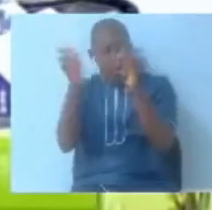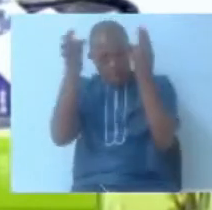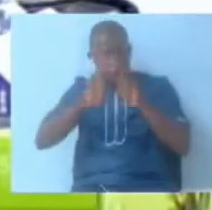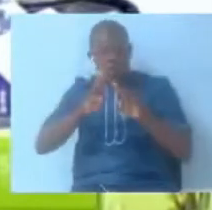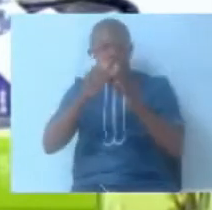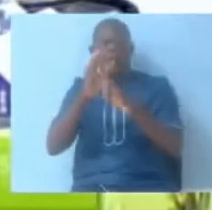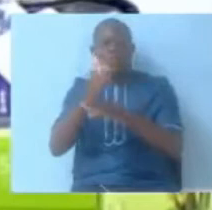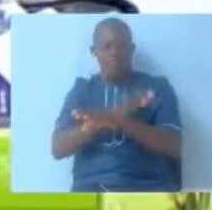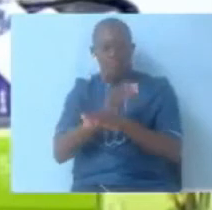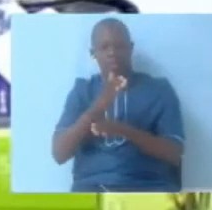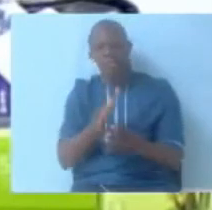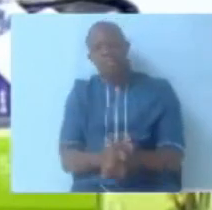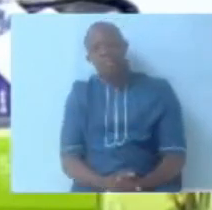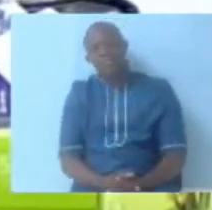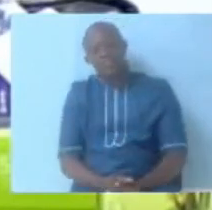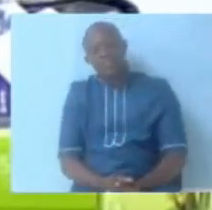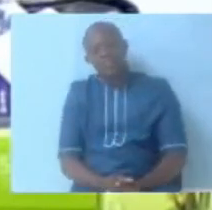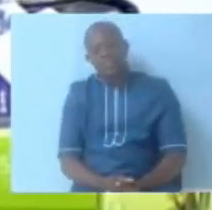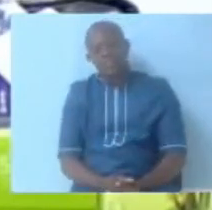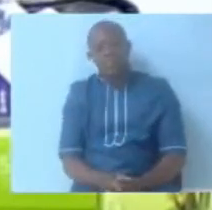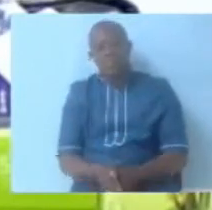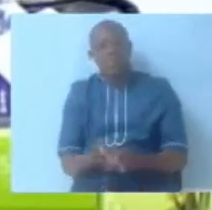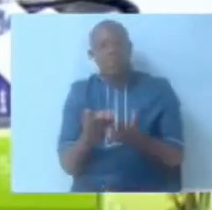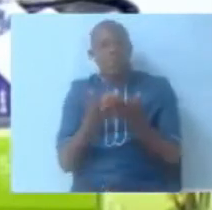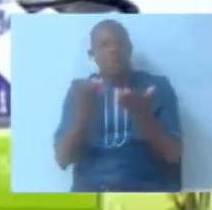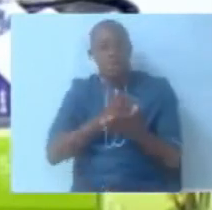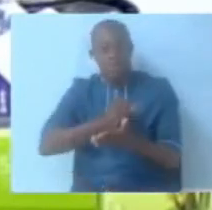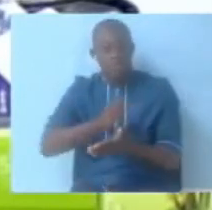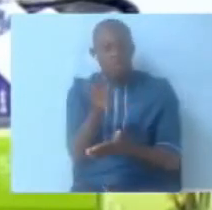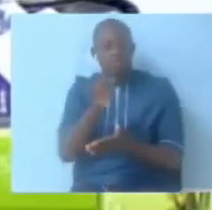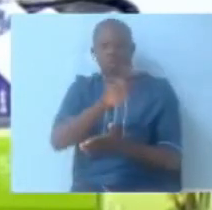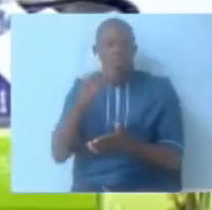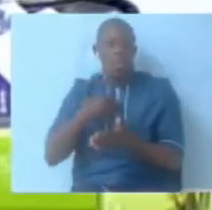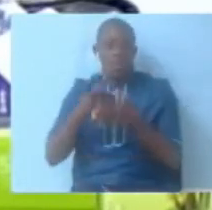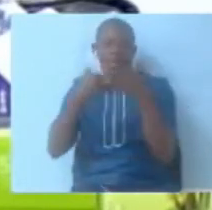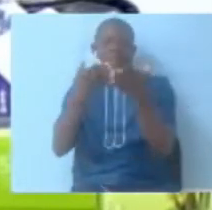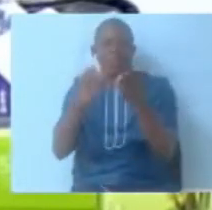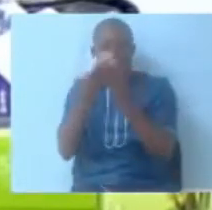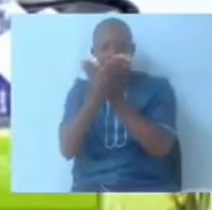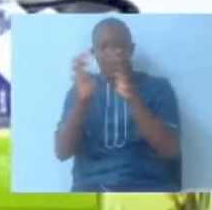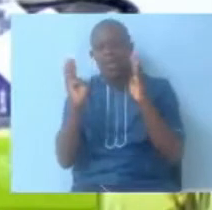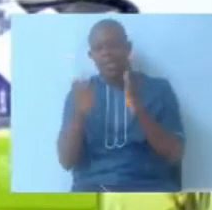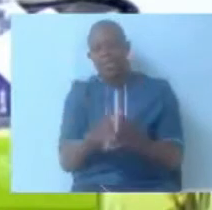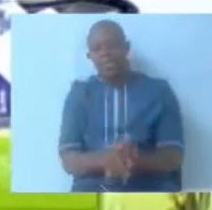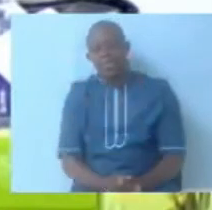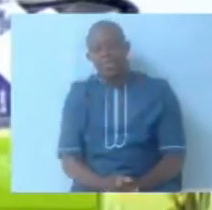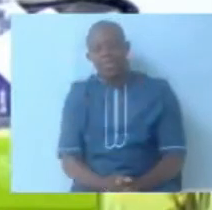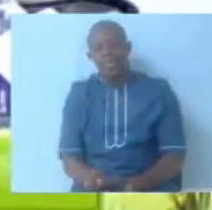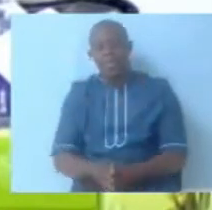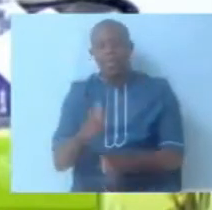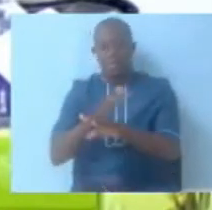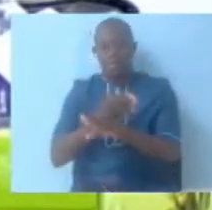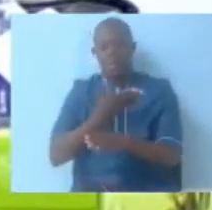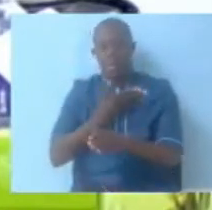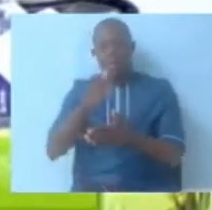larin nu nyamin wotembola. In refusing to grant them bail. Puruka balang nyin molu puruke bail. There was an application